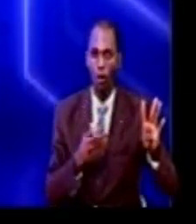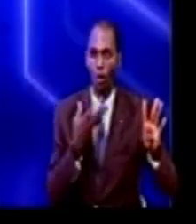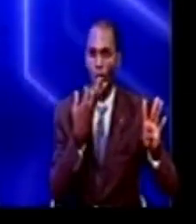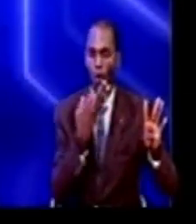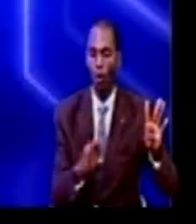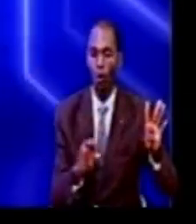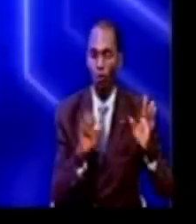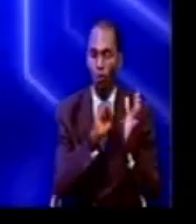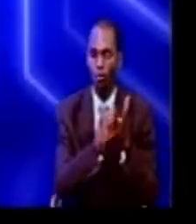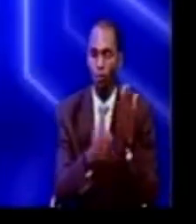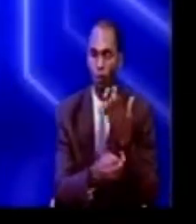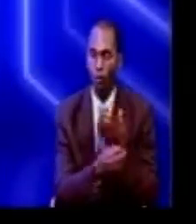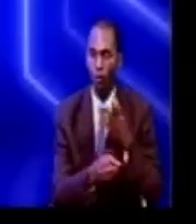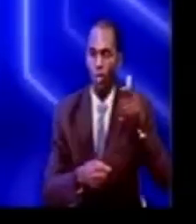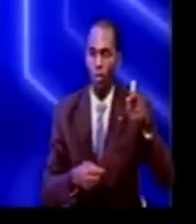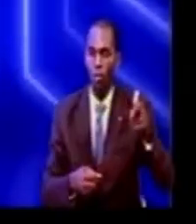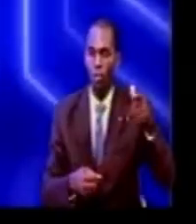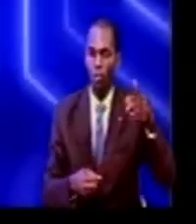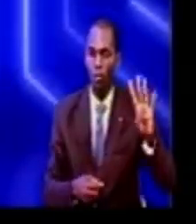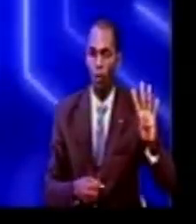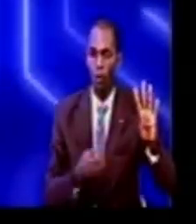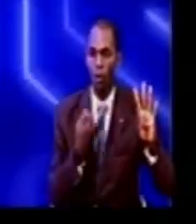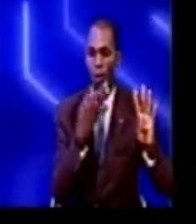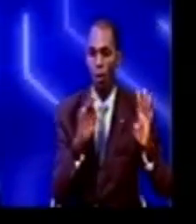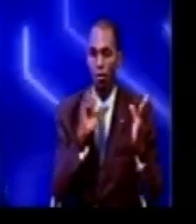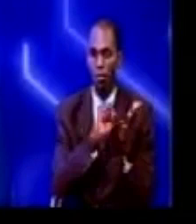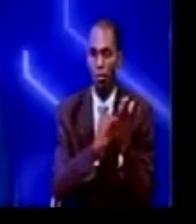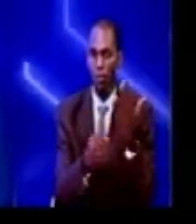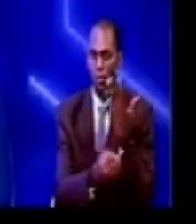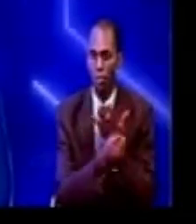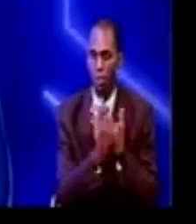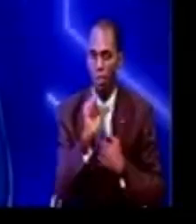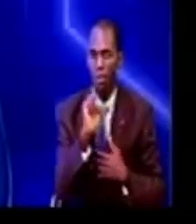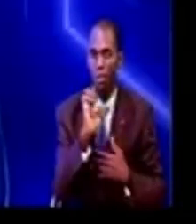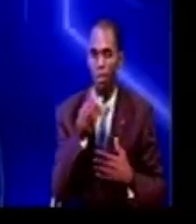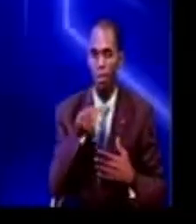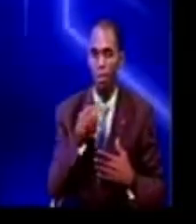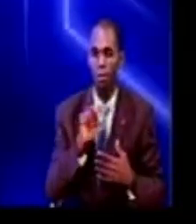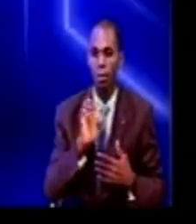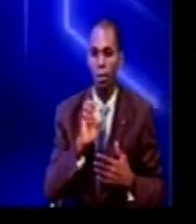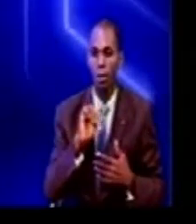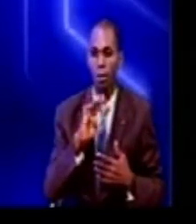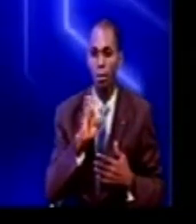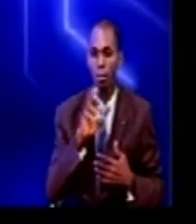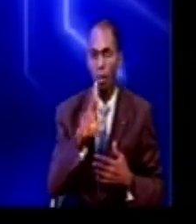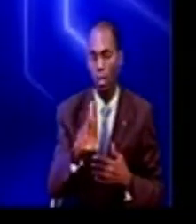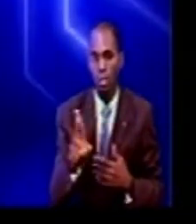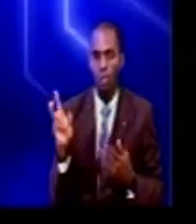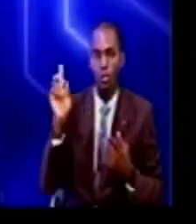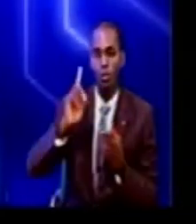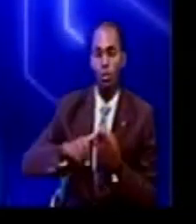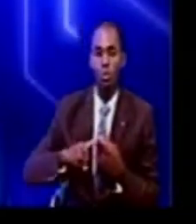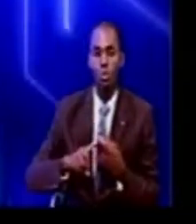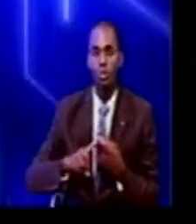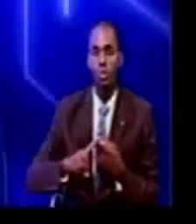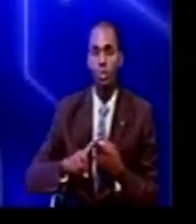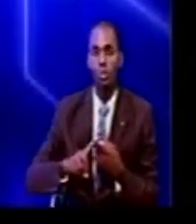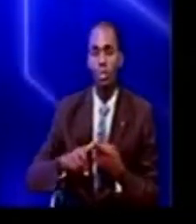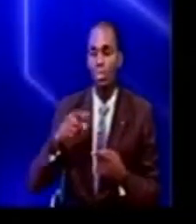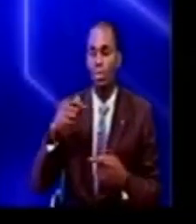be from the 24th of September, 24th of September